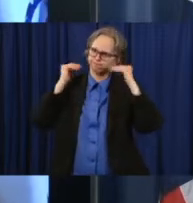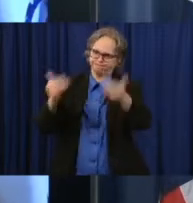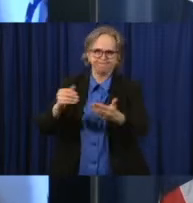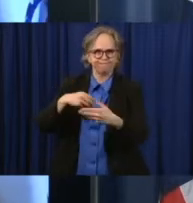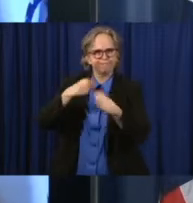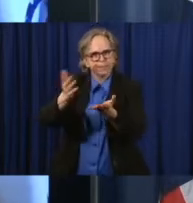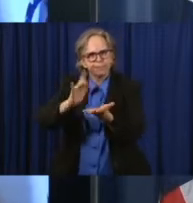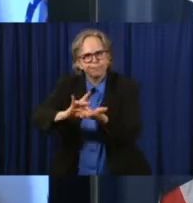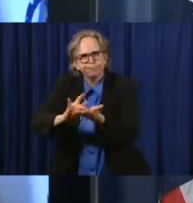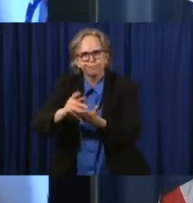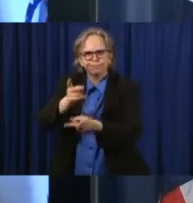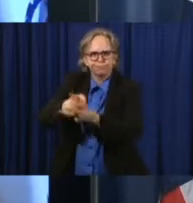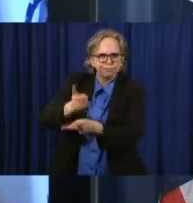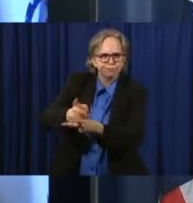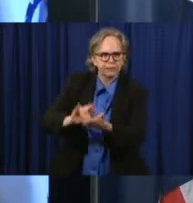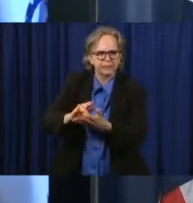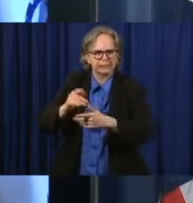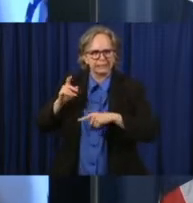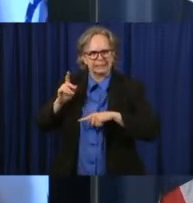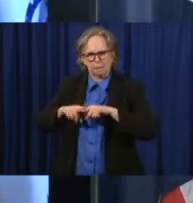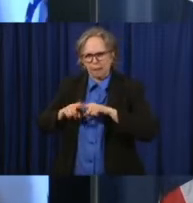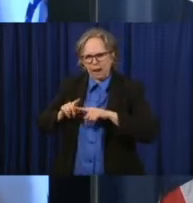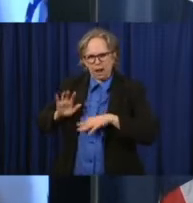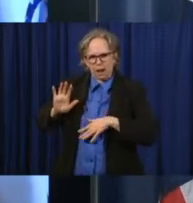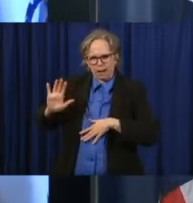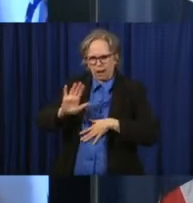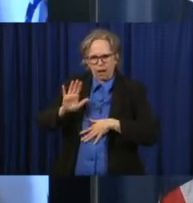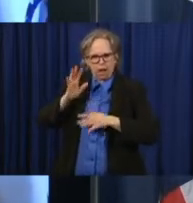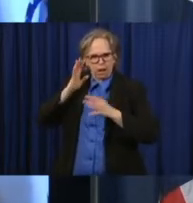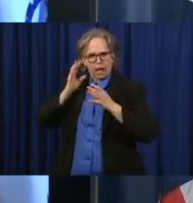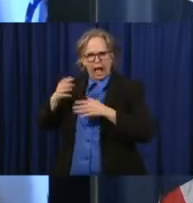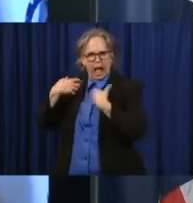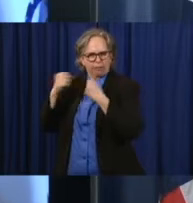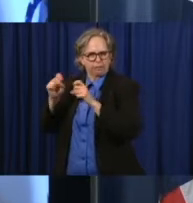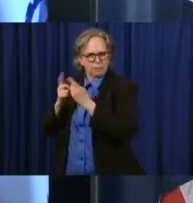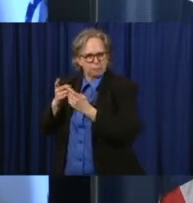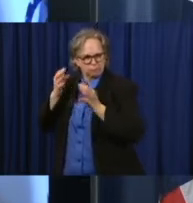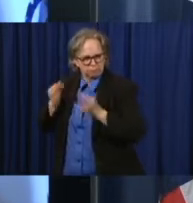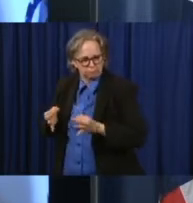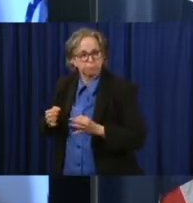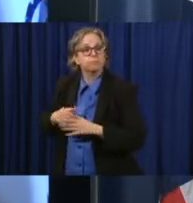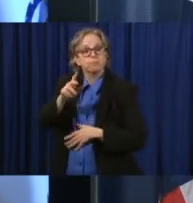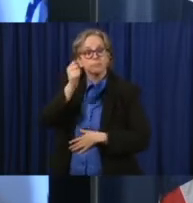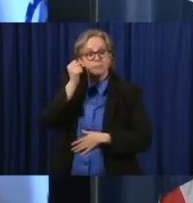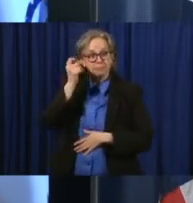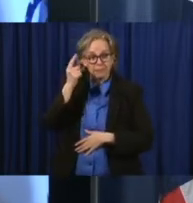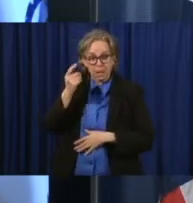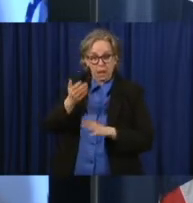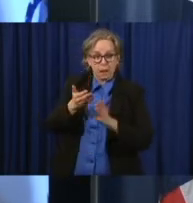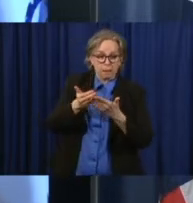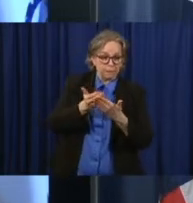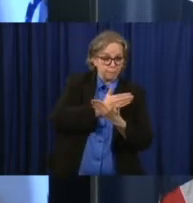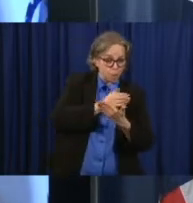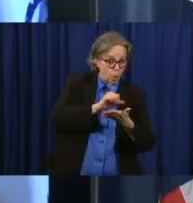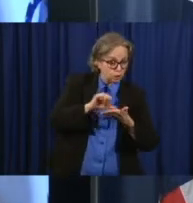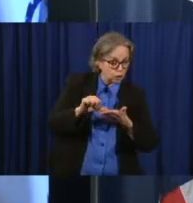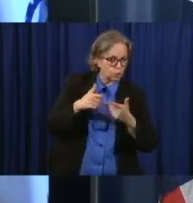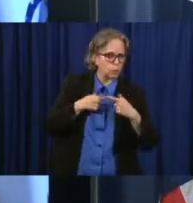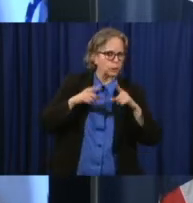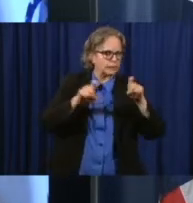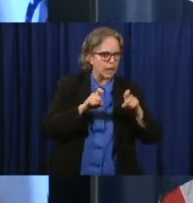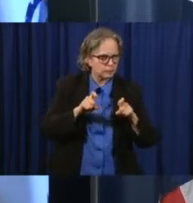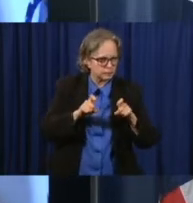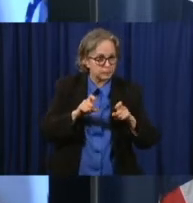his clinical decision making. We also test people pre-surgery, and we test people on the way out. If you